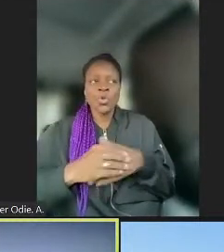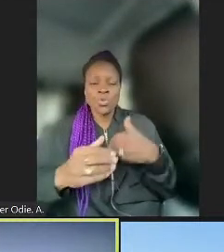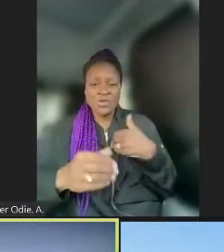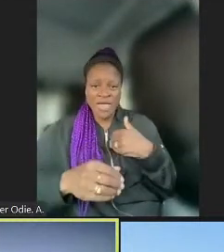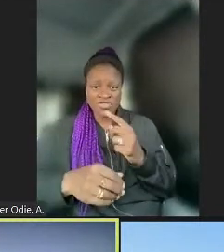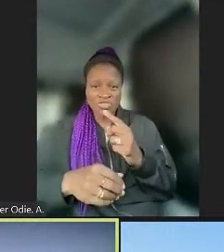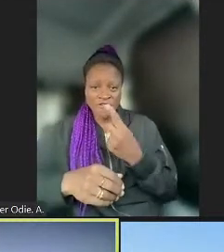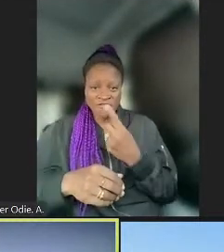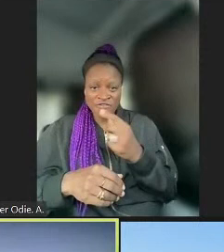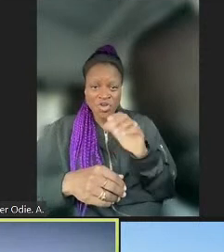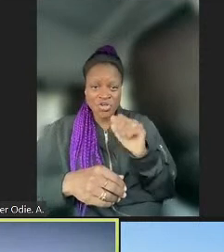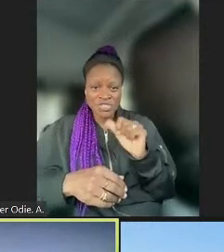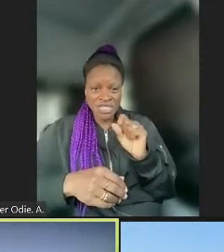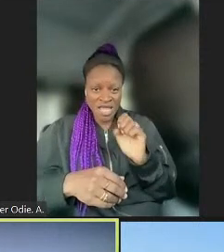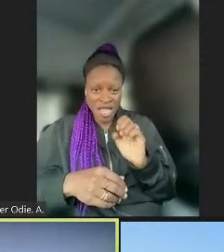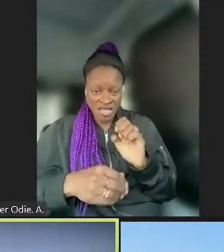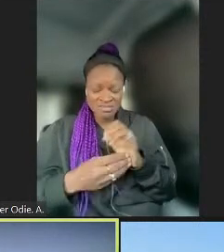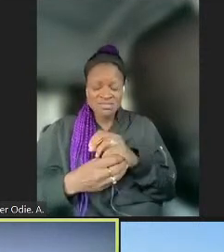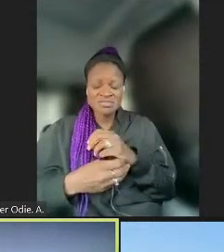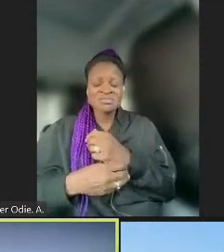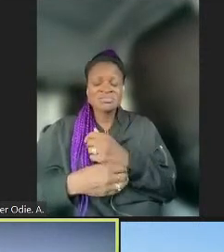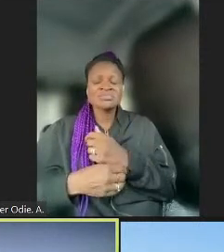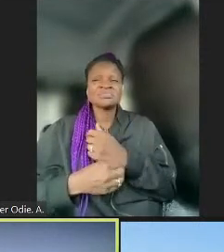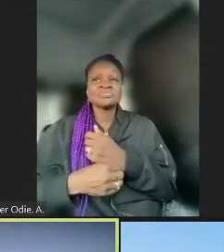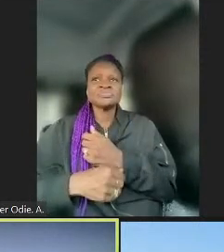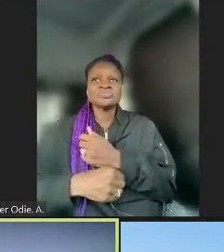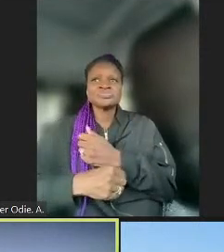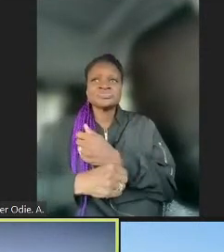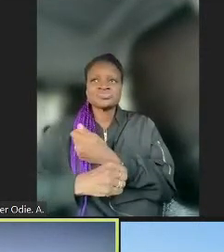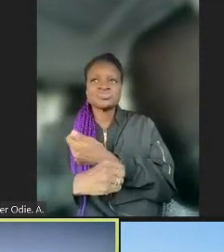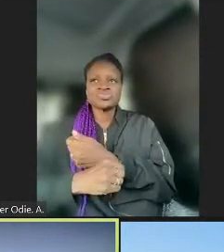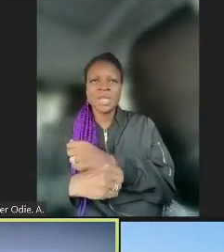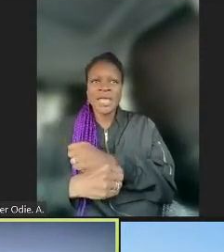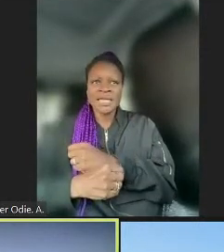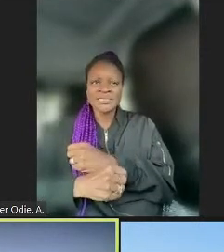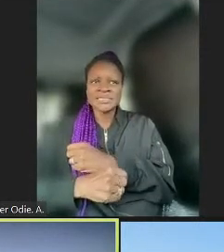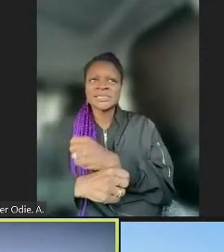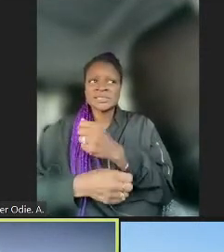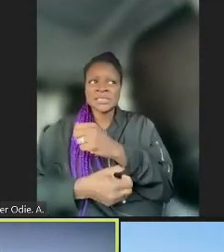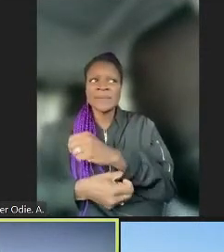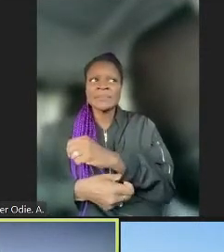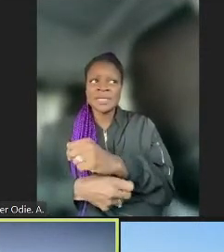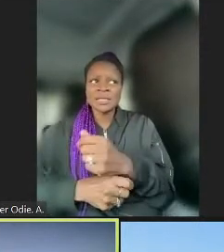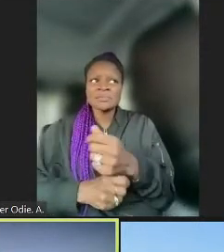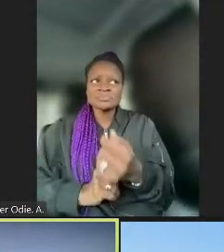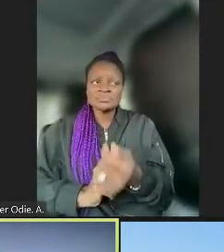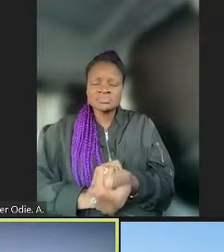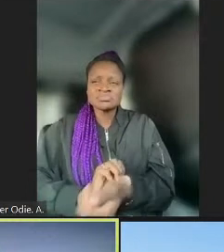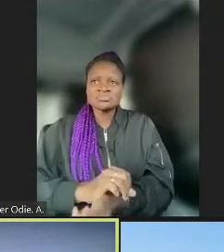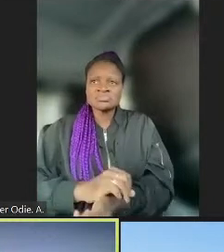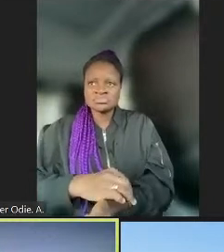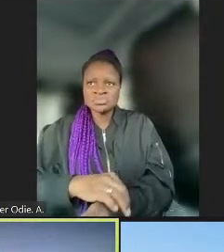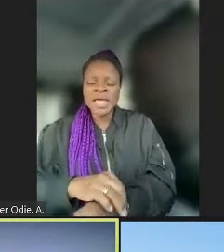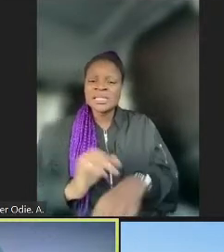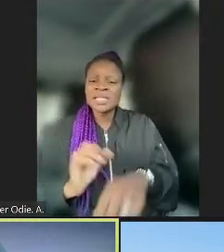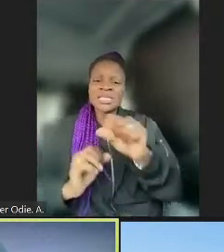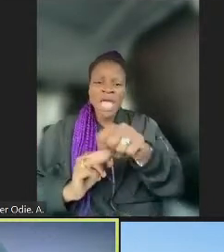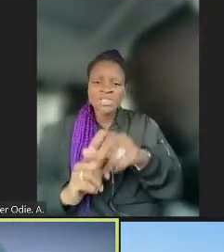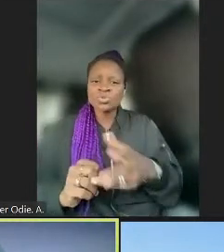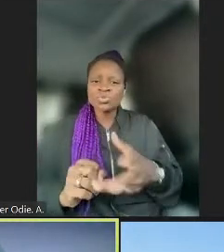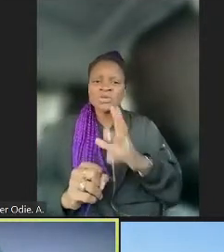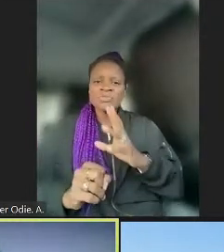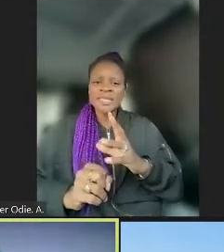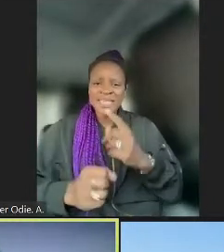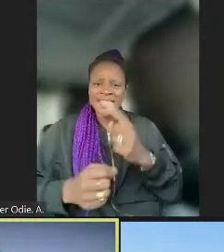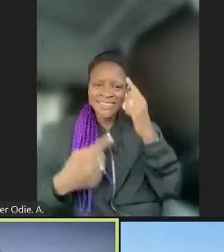States that's been reported to us. So it has been a topic of discussion in terms of what to do if this variant were to